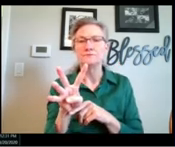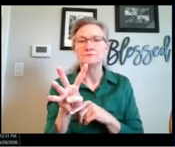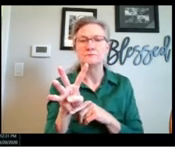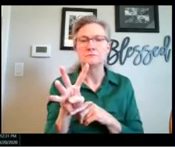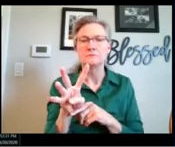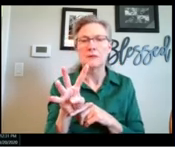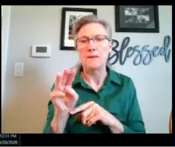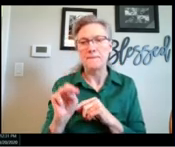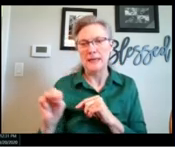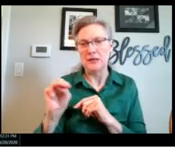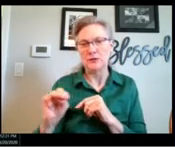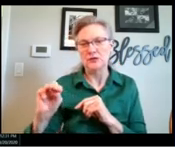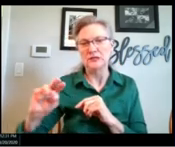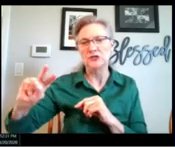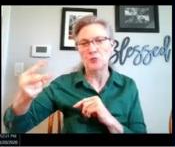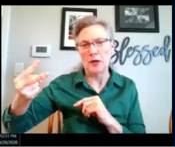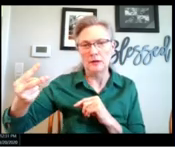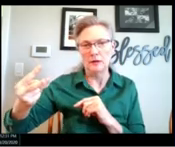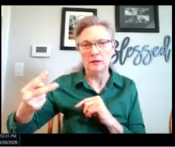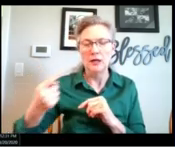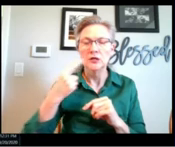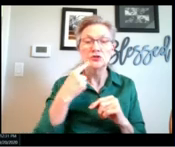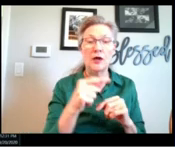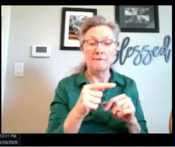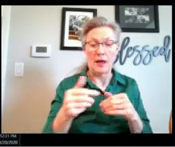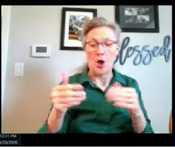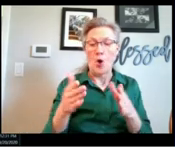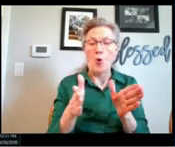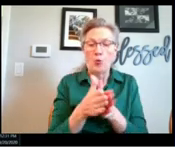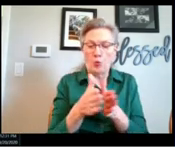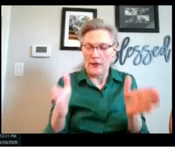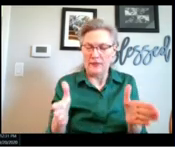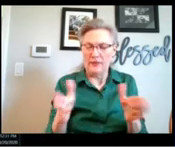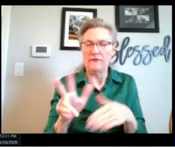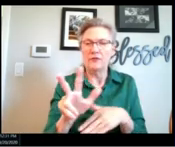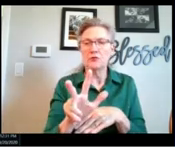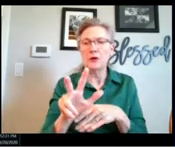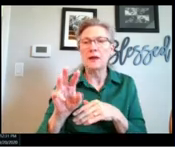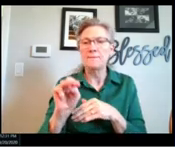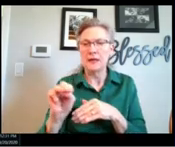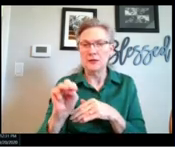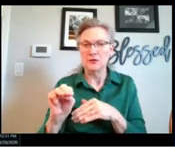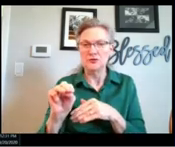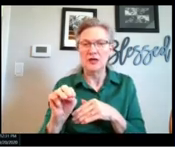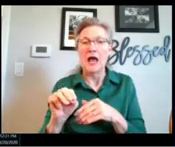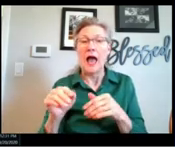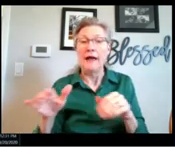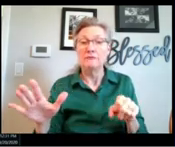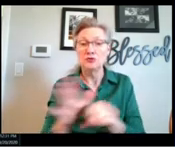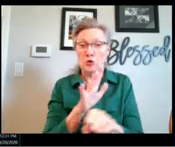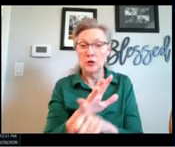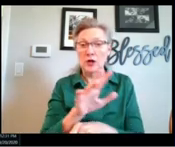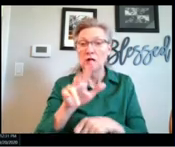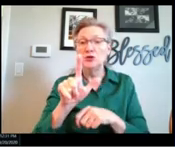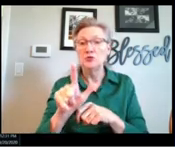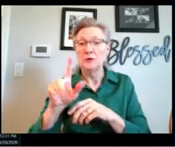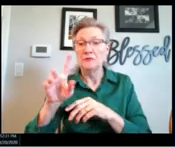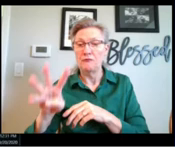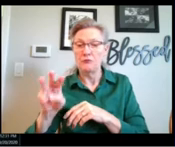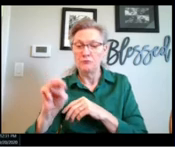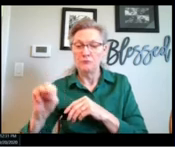a quick sketch, right, it would look something like this. I've got my width of 3 meters, and then I've got 24 meters of fencing. I don't totally know how that's going to play out yet,